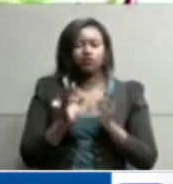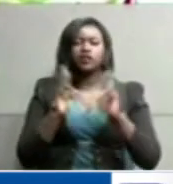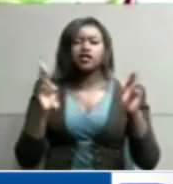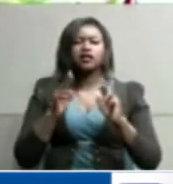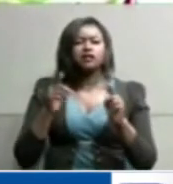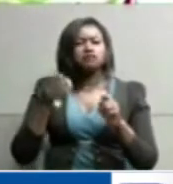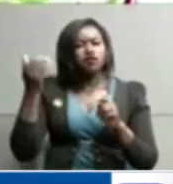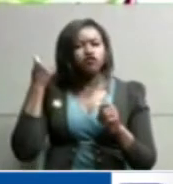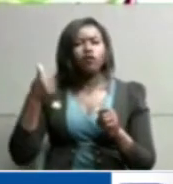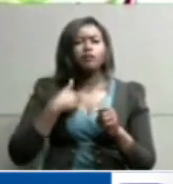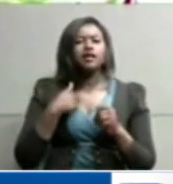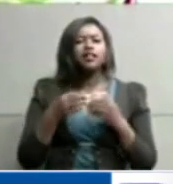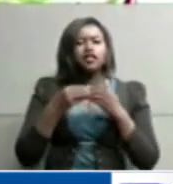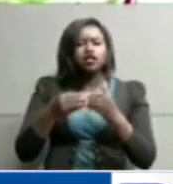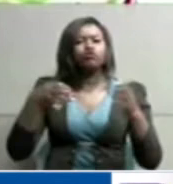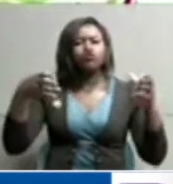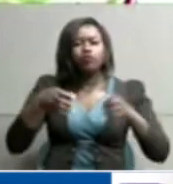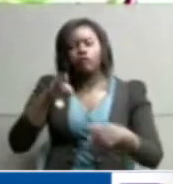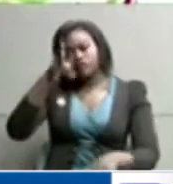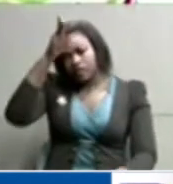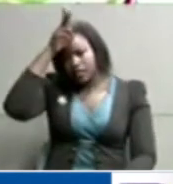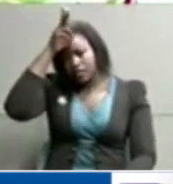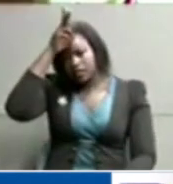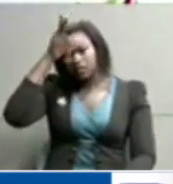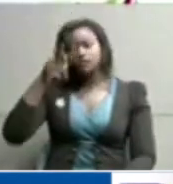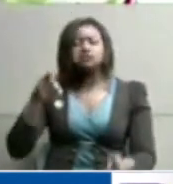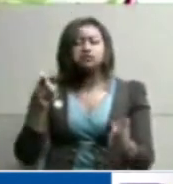I led the villagers to defeat